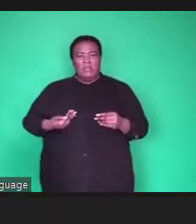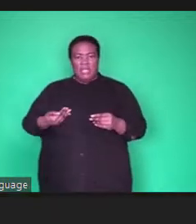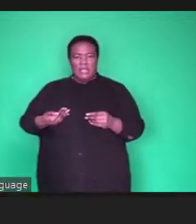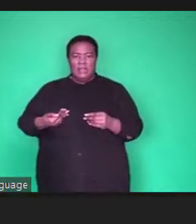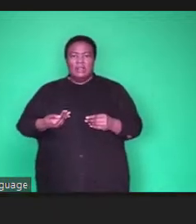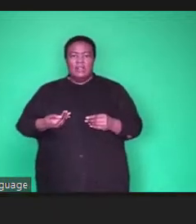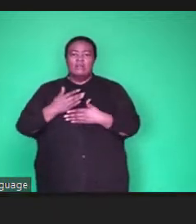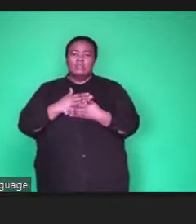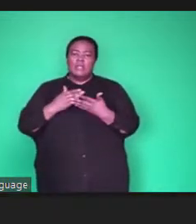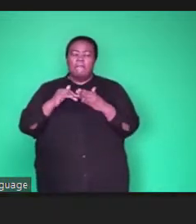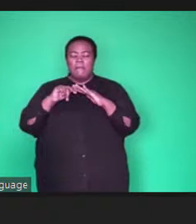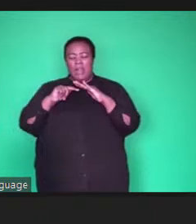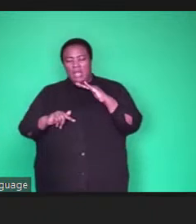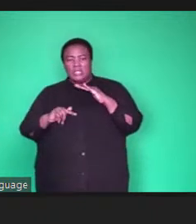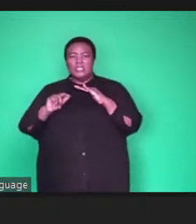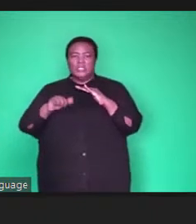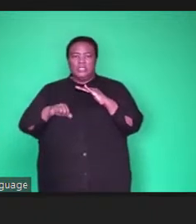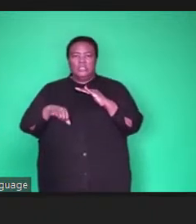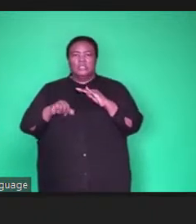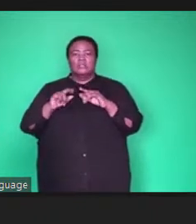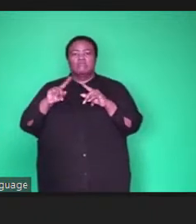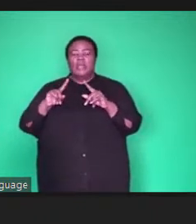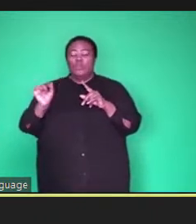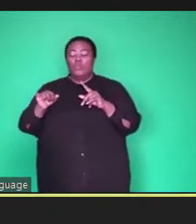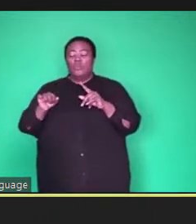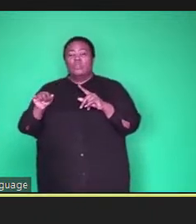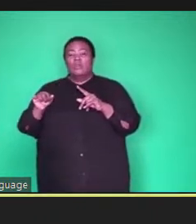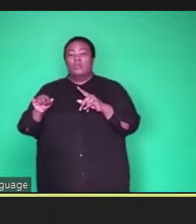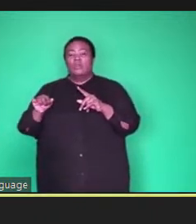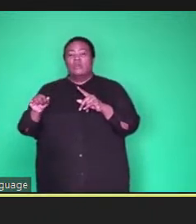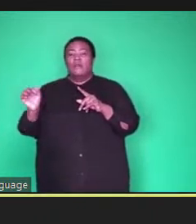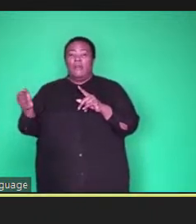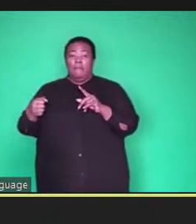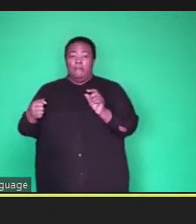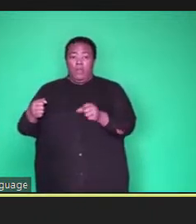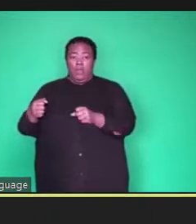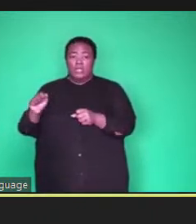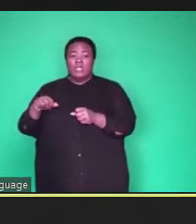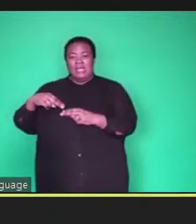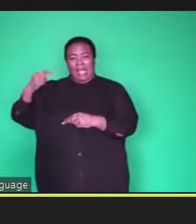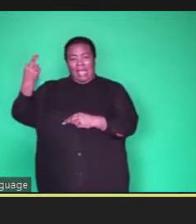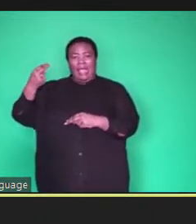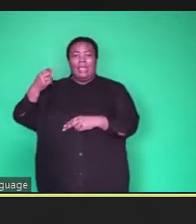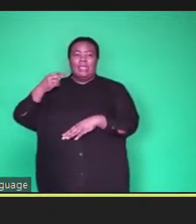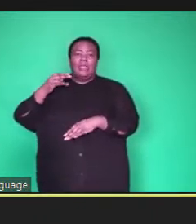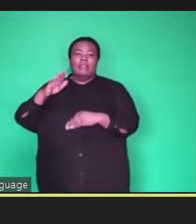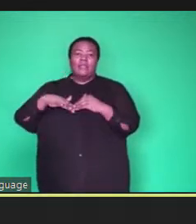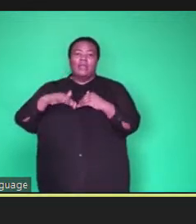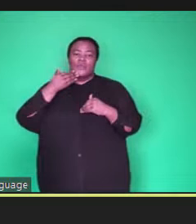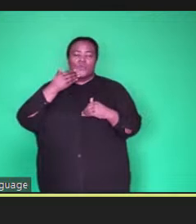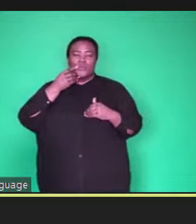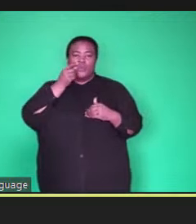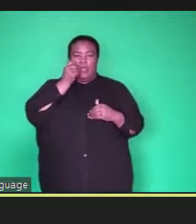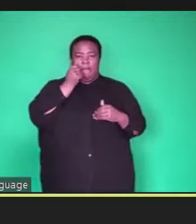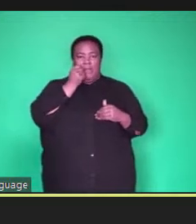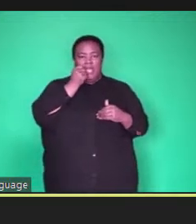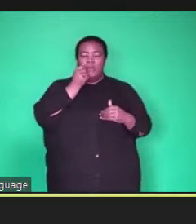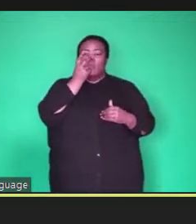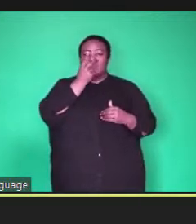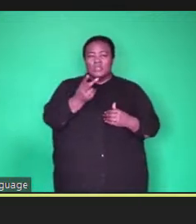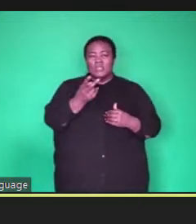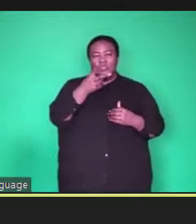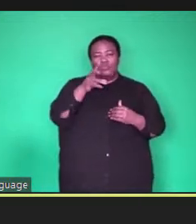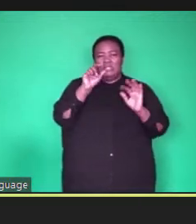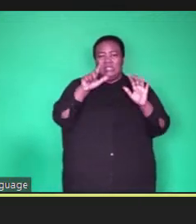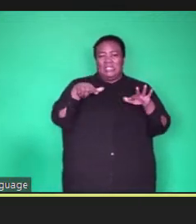less proportion, but of the employed female migrants, it's a higher proportion than the males. What we see in 2017 is something of a crash